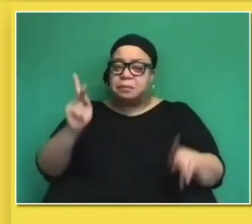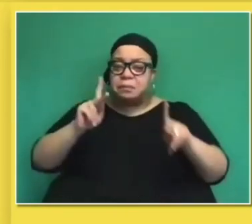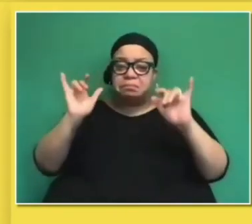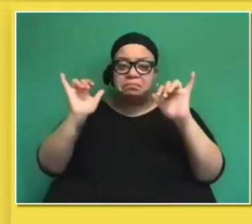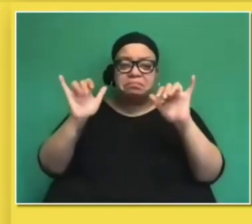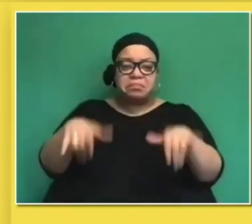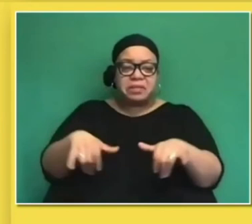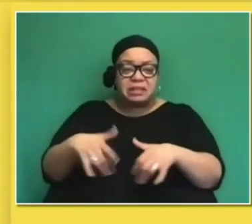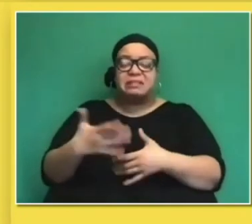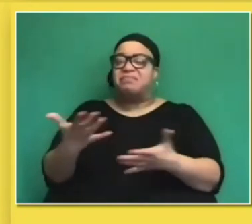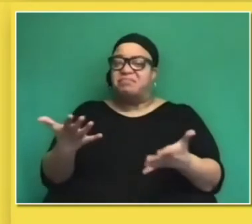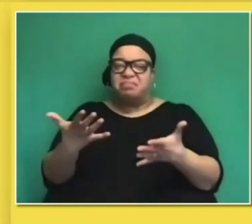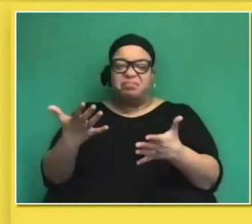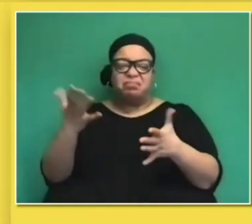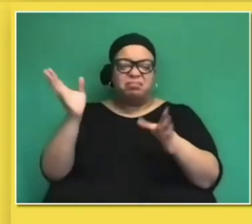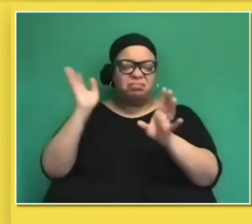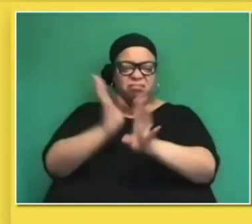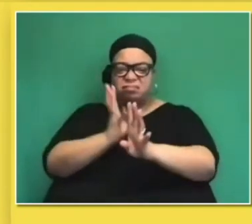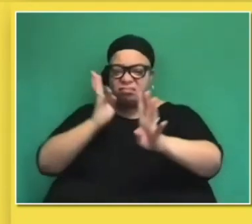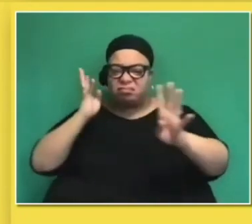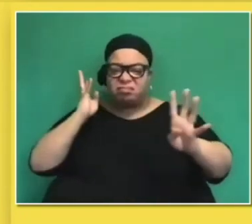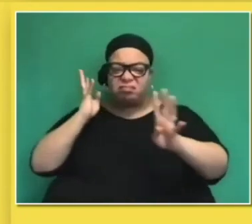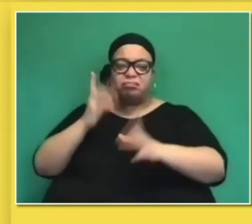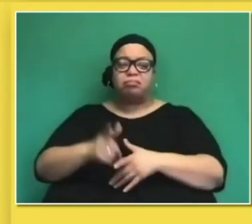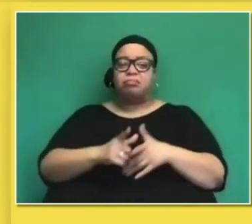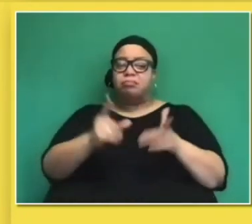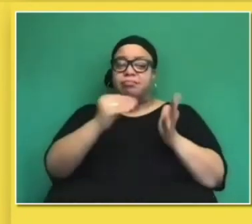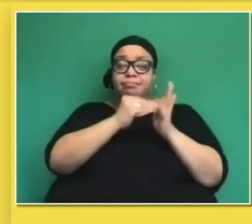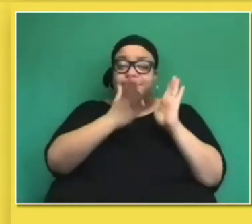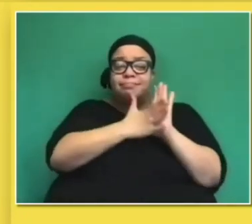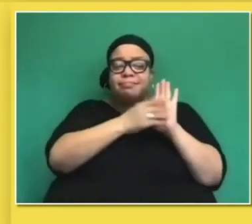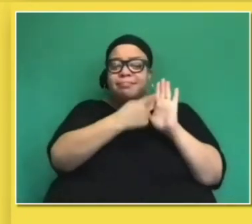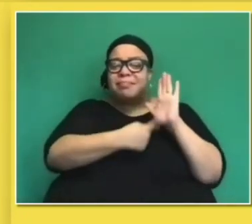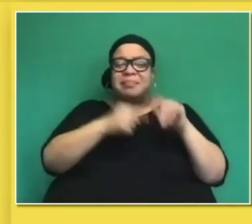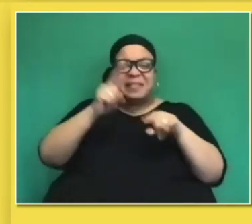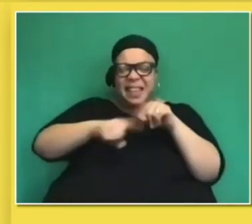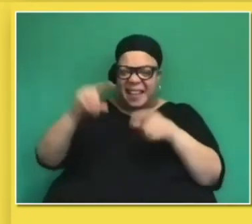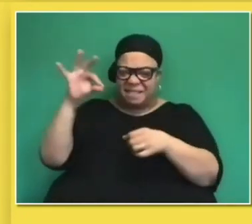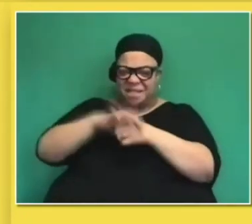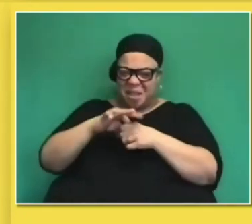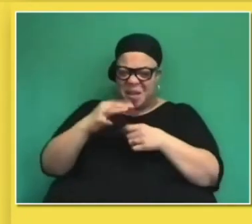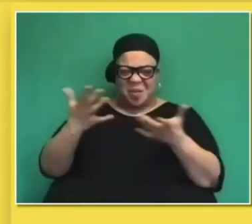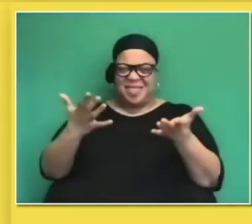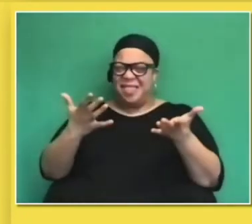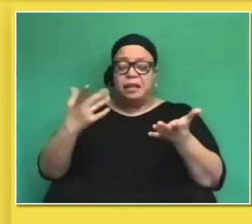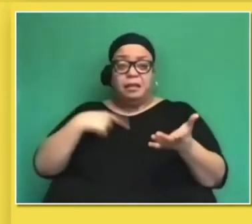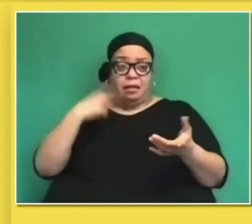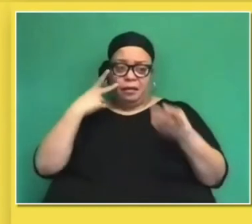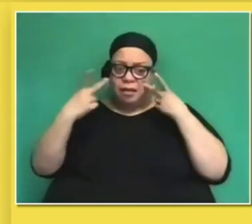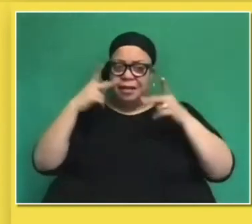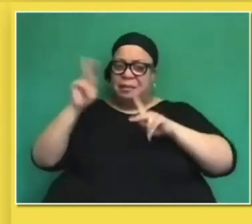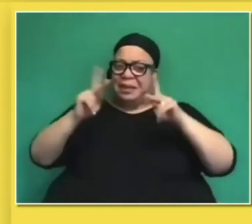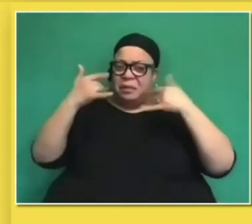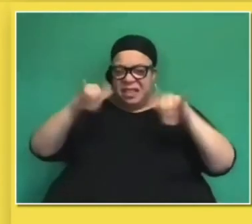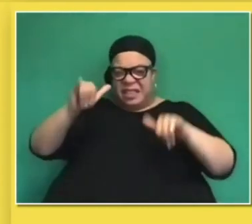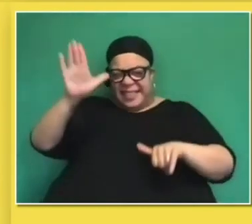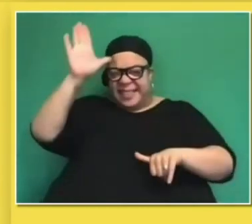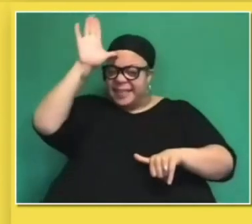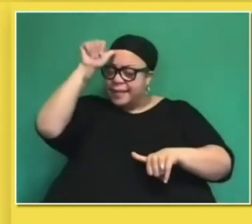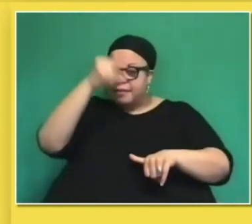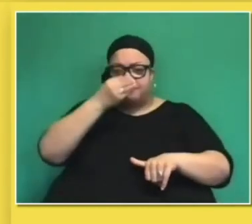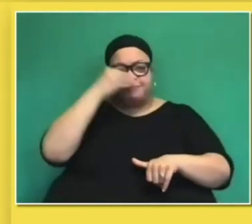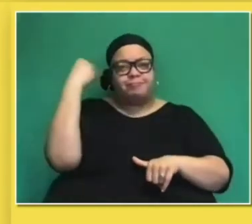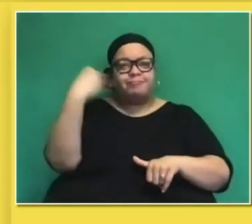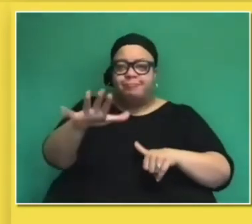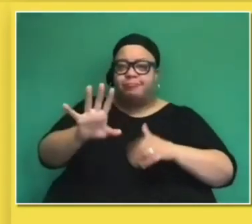were determined to make their voice heard, made their own signs to ensure that voters knew where to go, provided snacks and